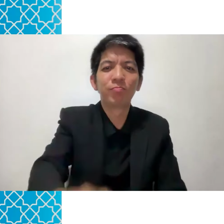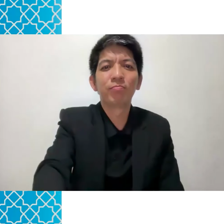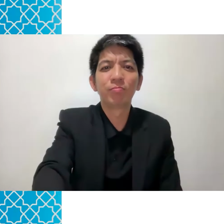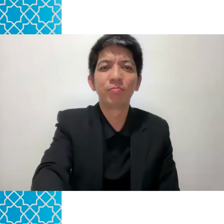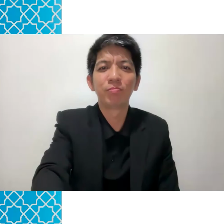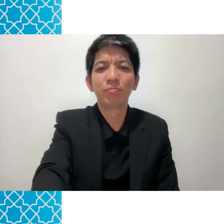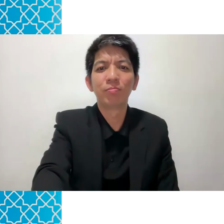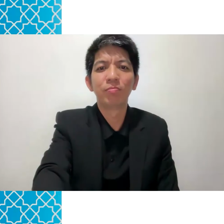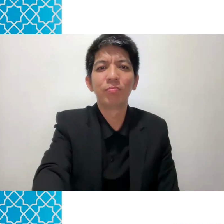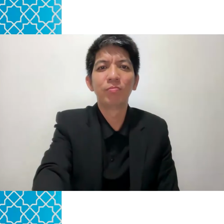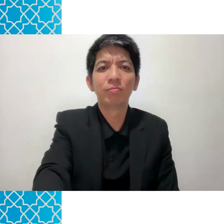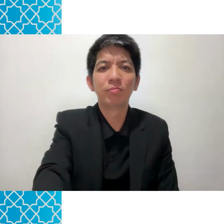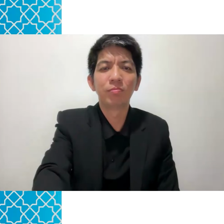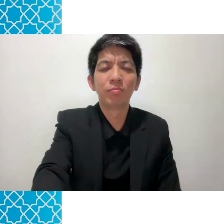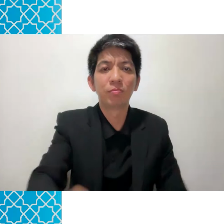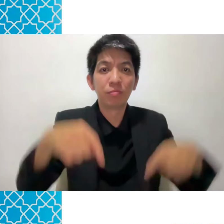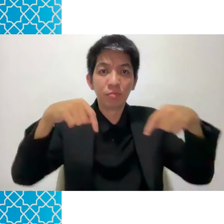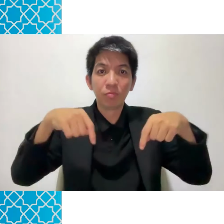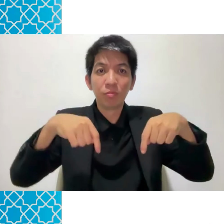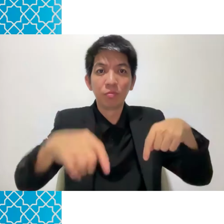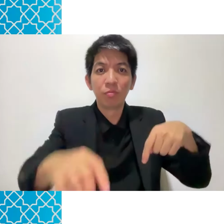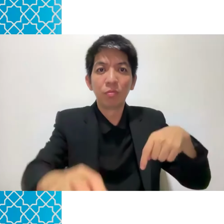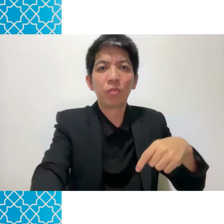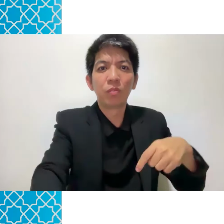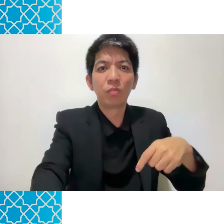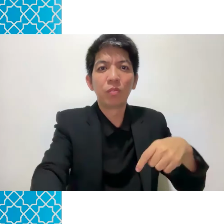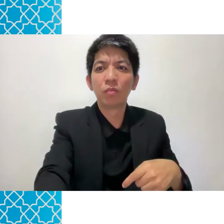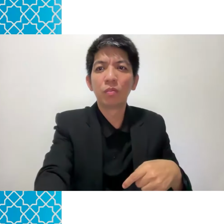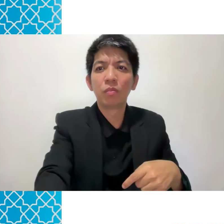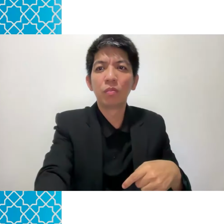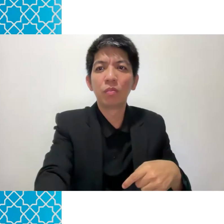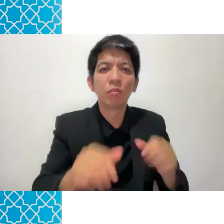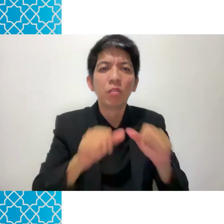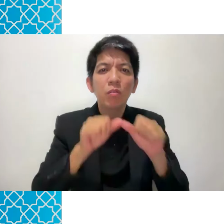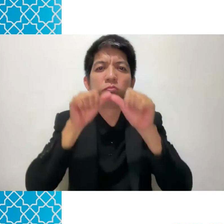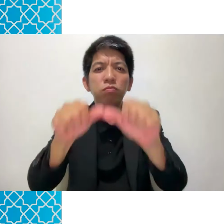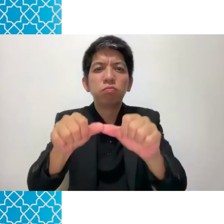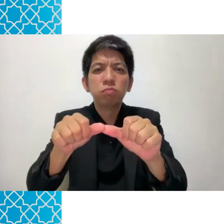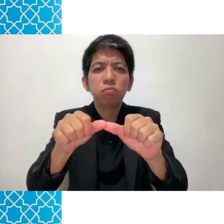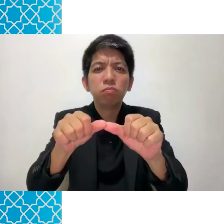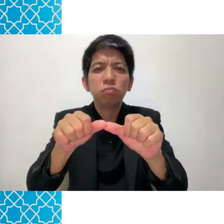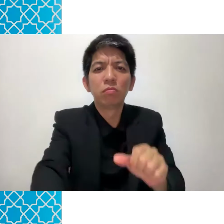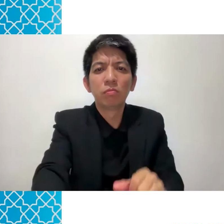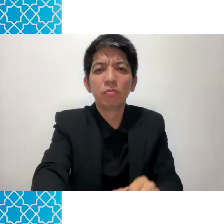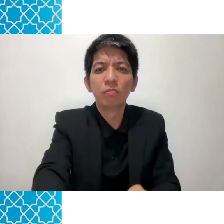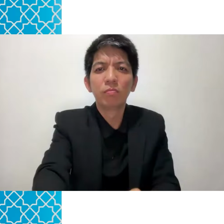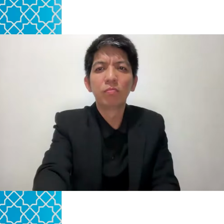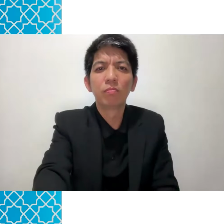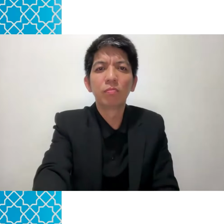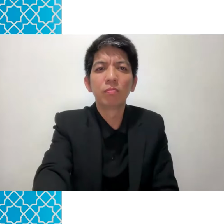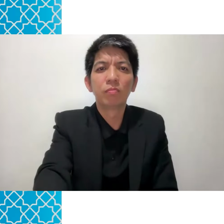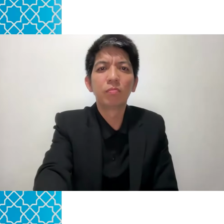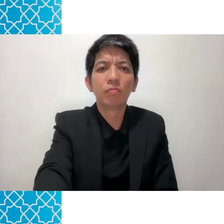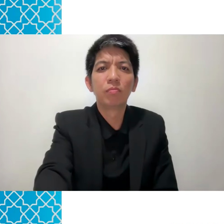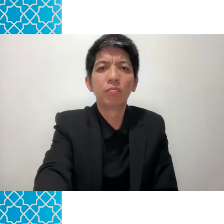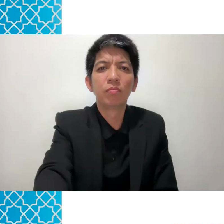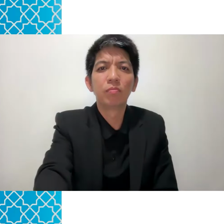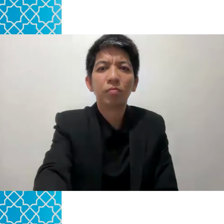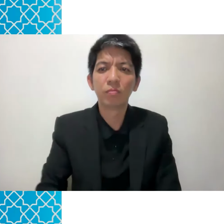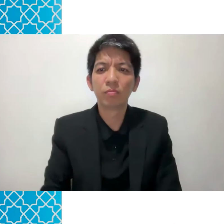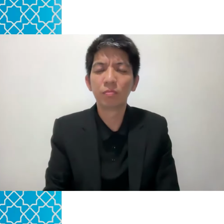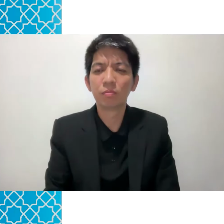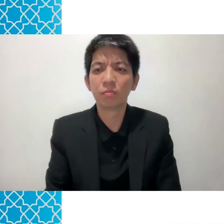Sustainable Development session, we are going to make it interactive. There's a little bit of movement, there's some participation,